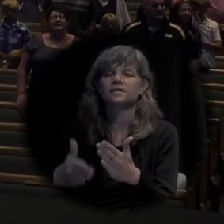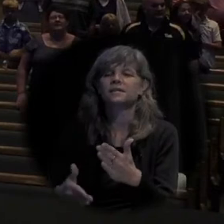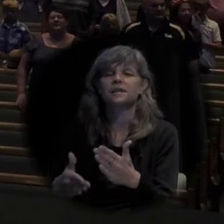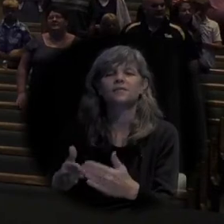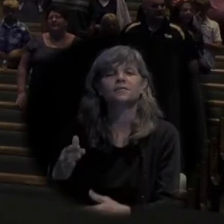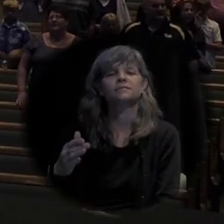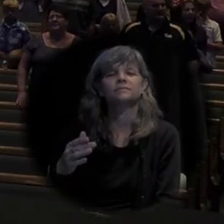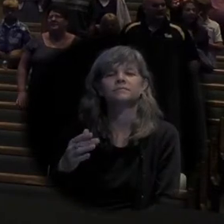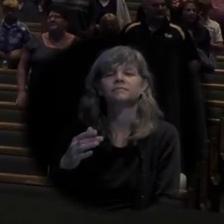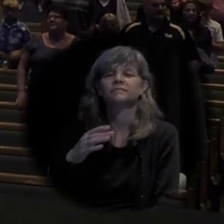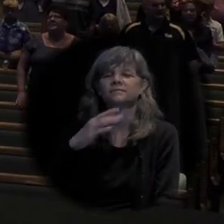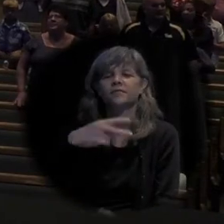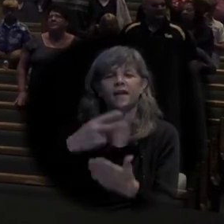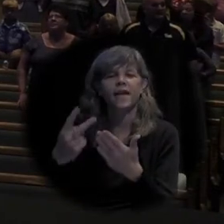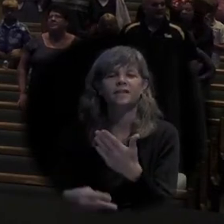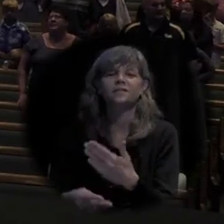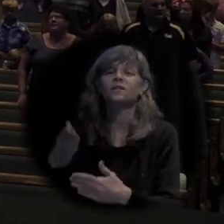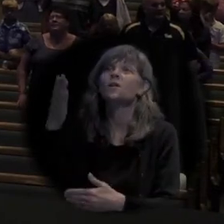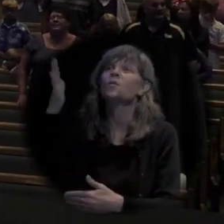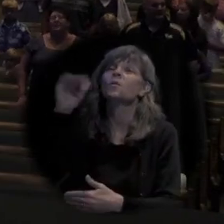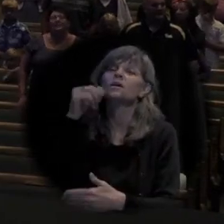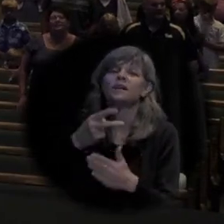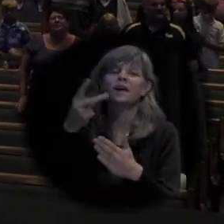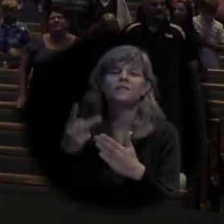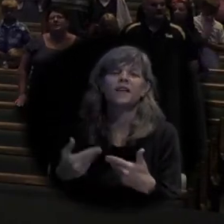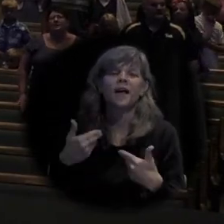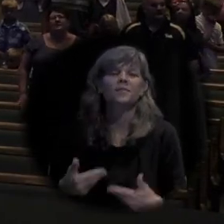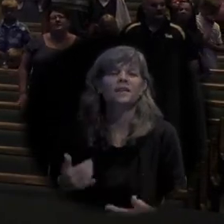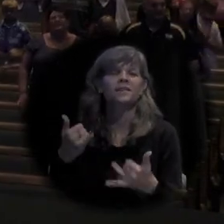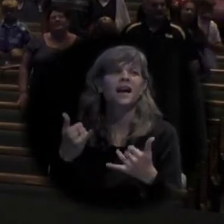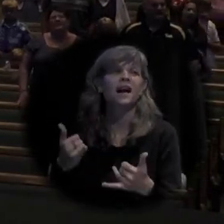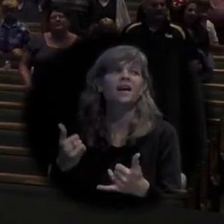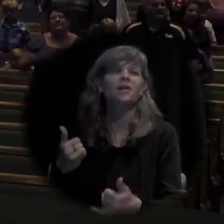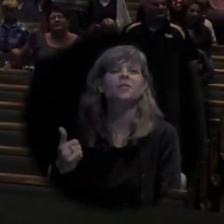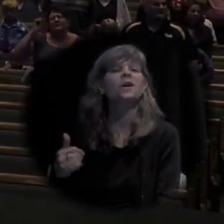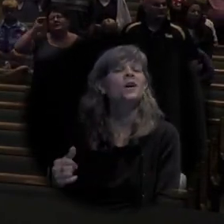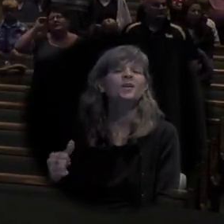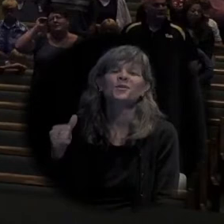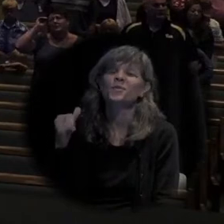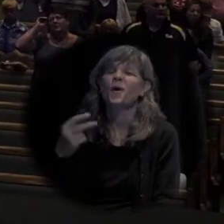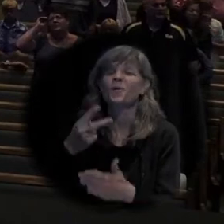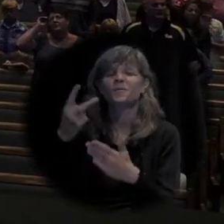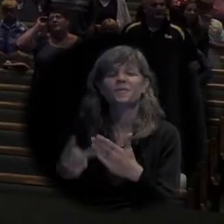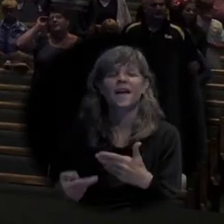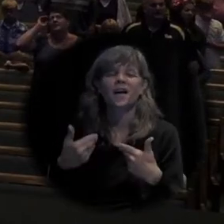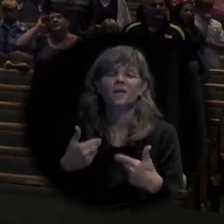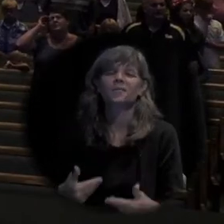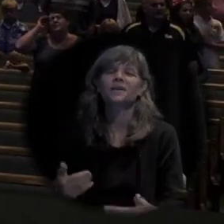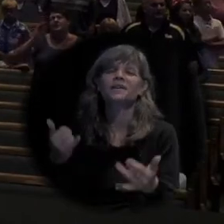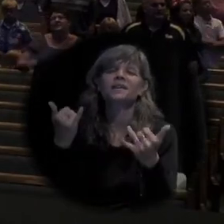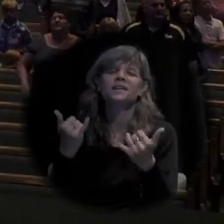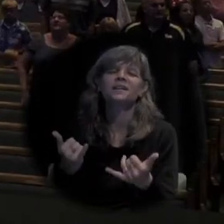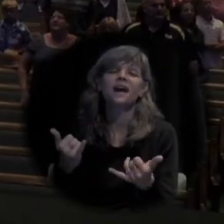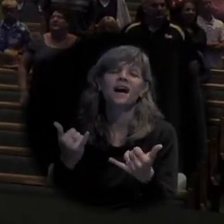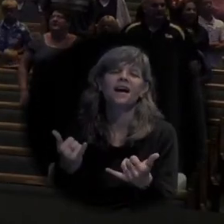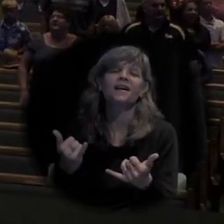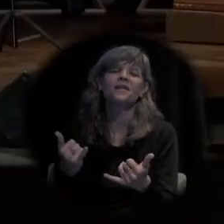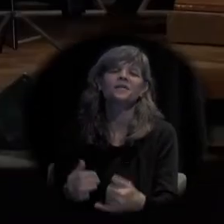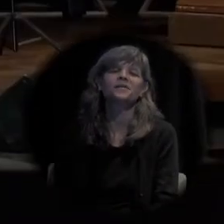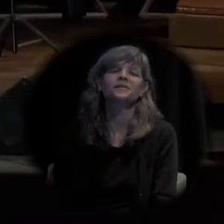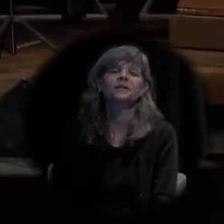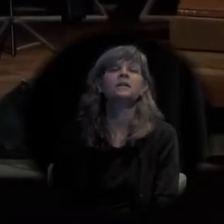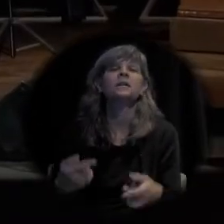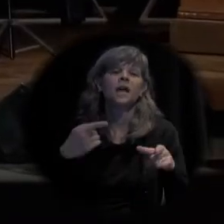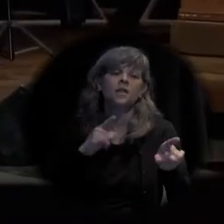God that never fails will not fail me now. You won't fail me